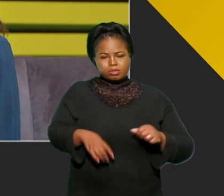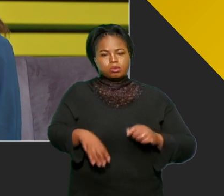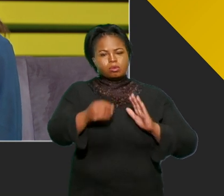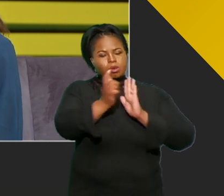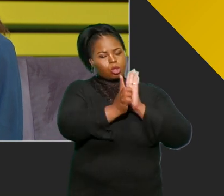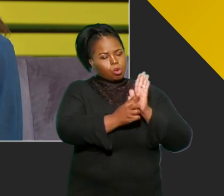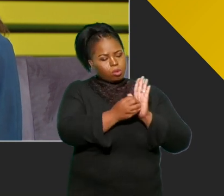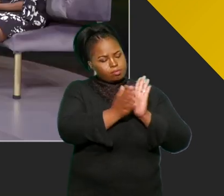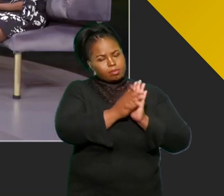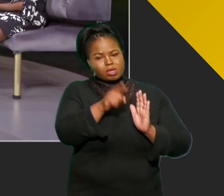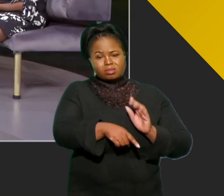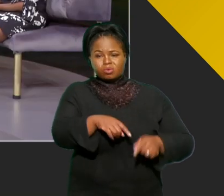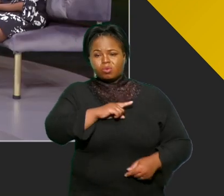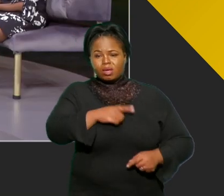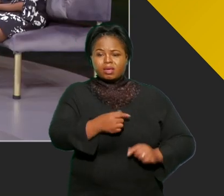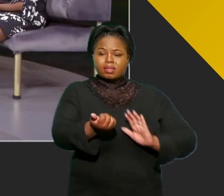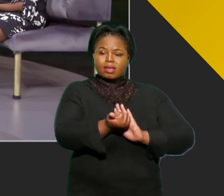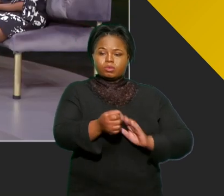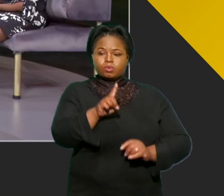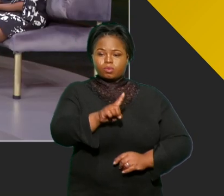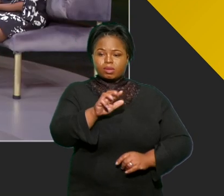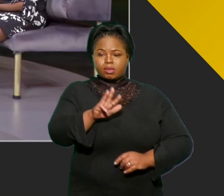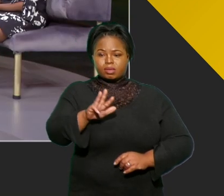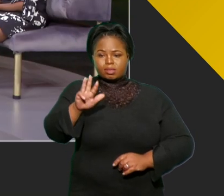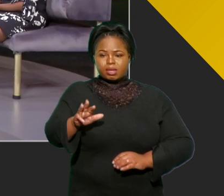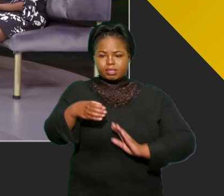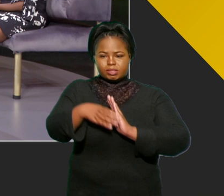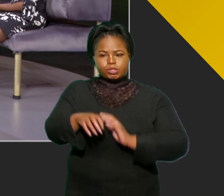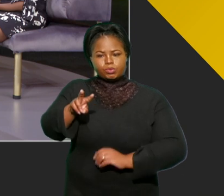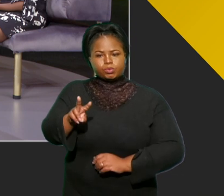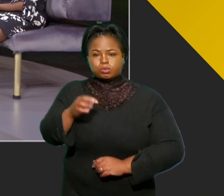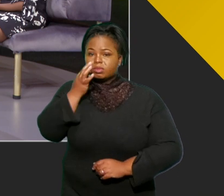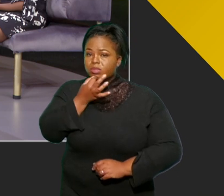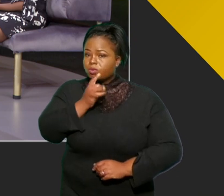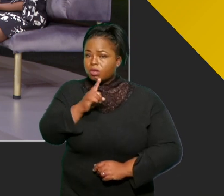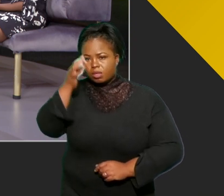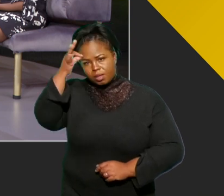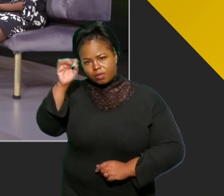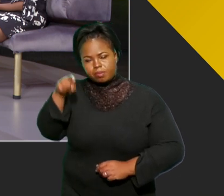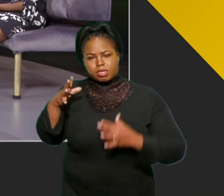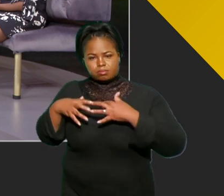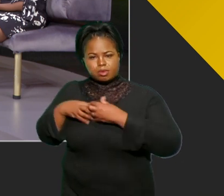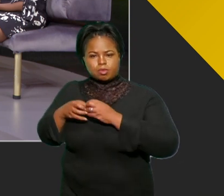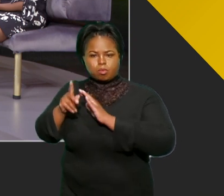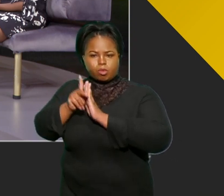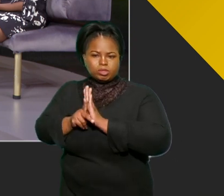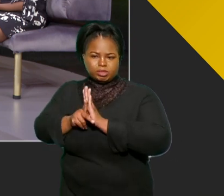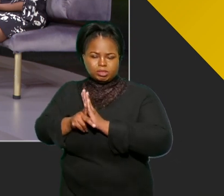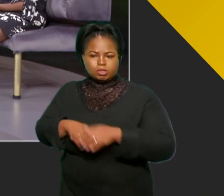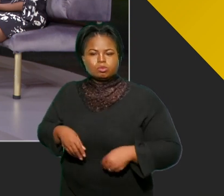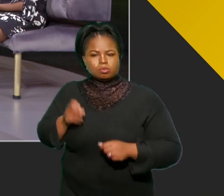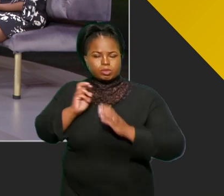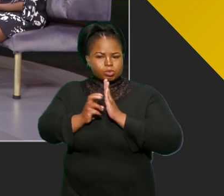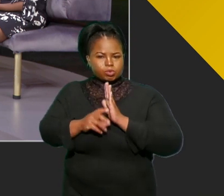legislated. The act that we have of 1999, Section 2, says the government needs to create a policy on regulating